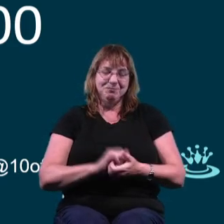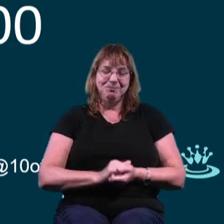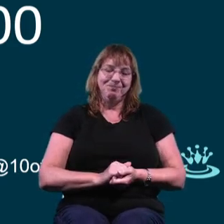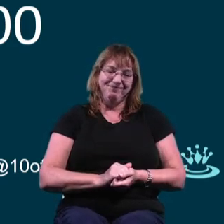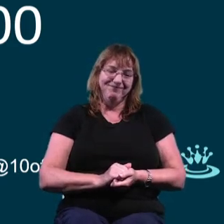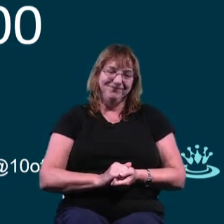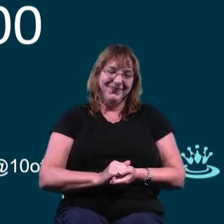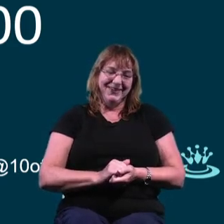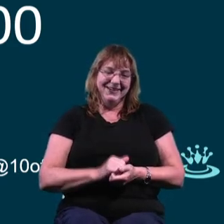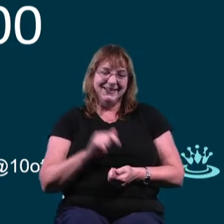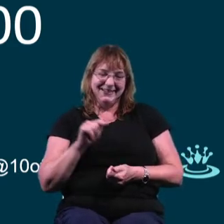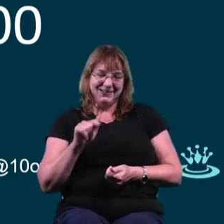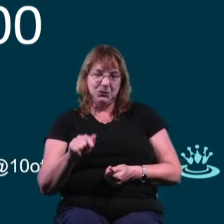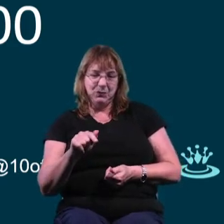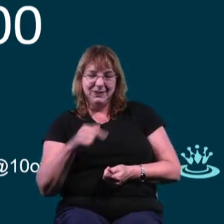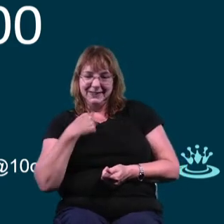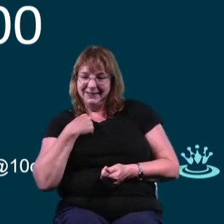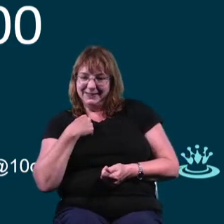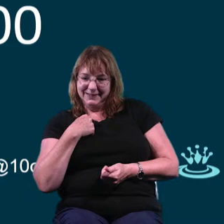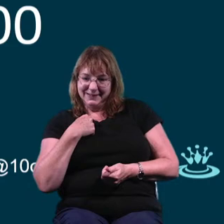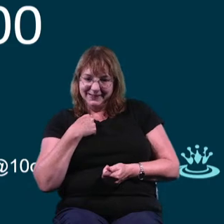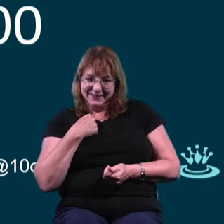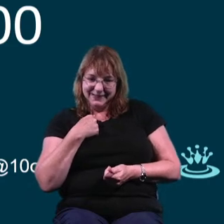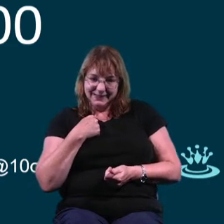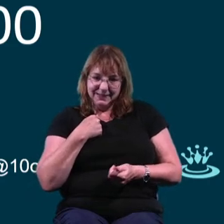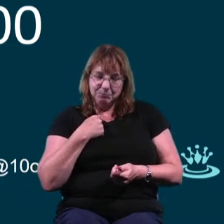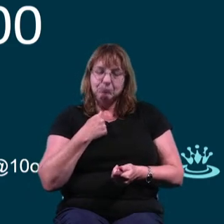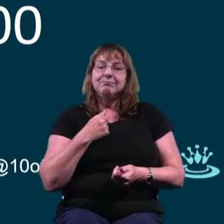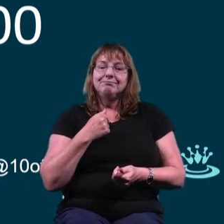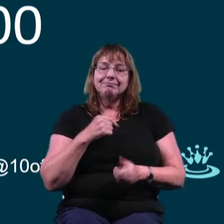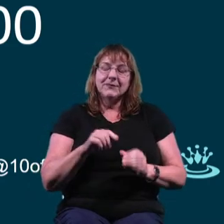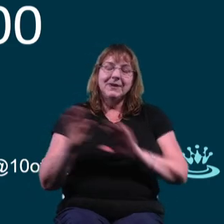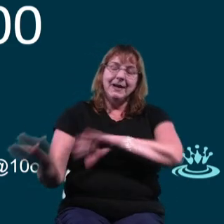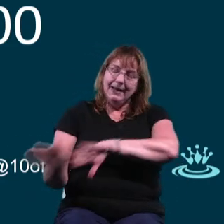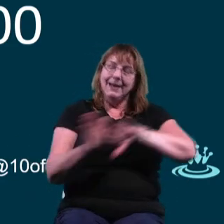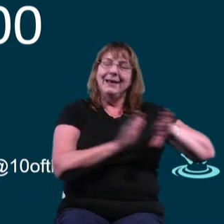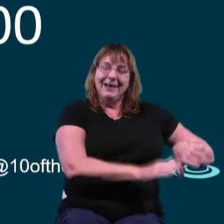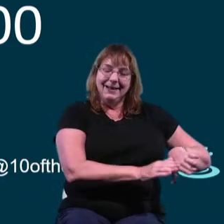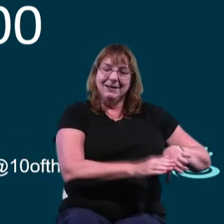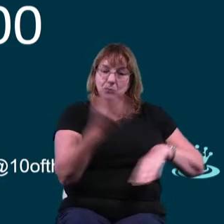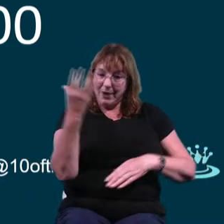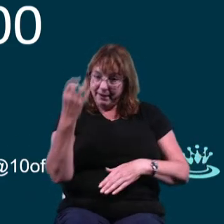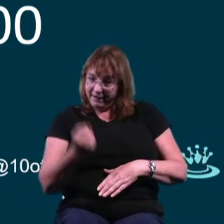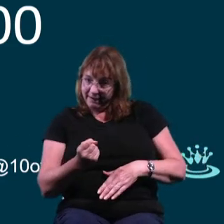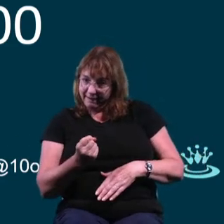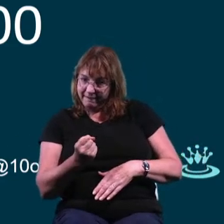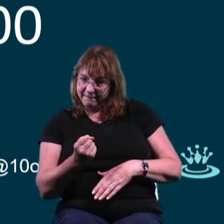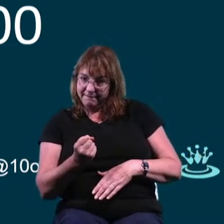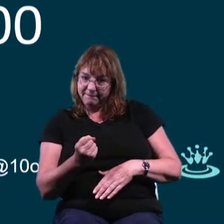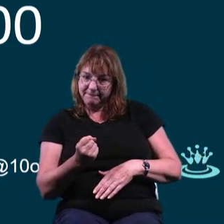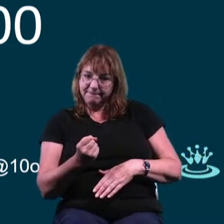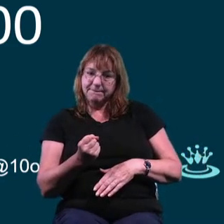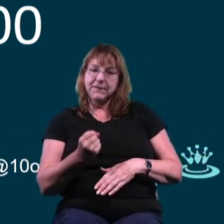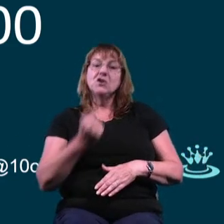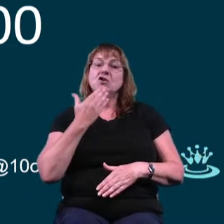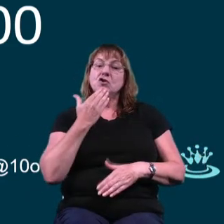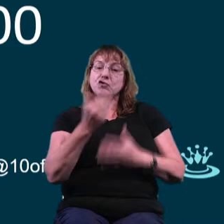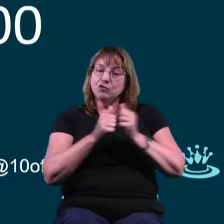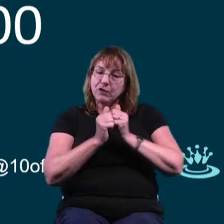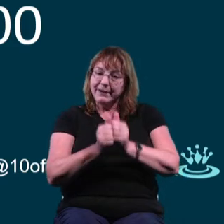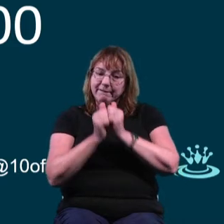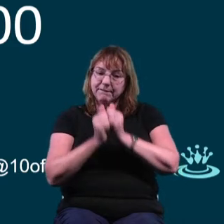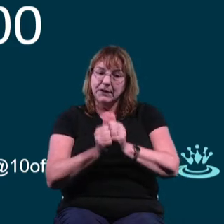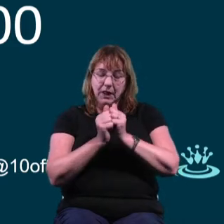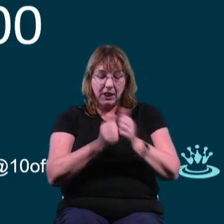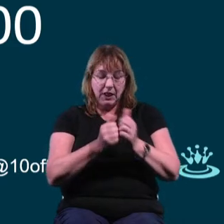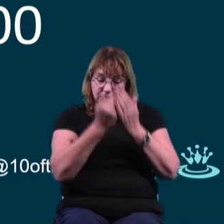No, I haven't. I wish I'd... Never mind. Anyway, moving on. You've also got the Grateful Study Guide, which is a great way to